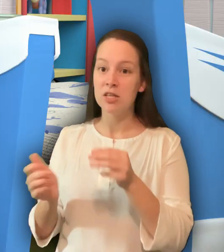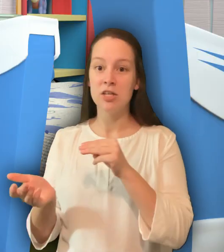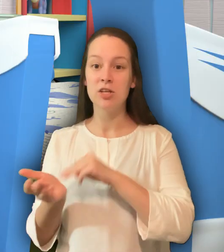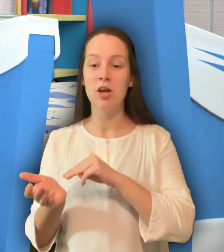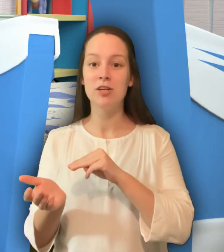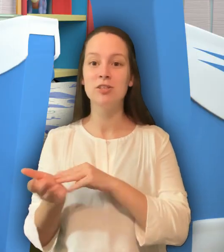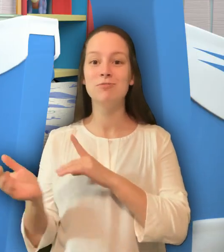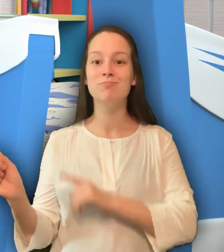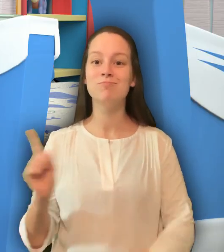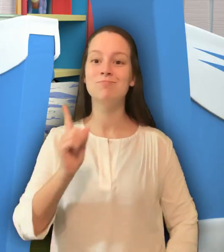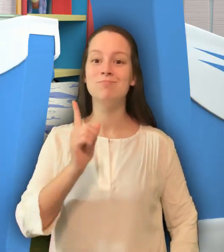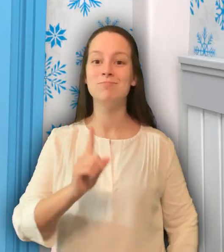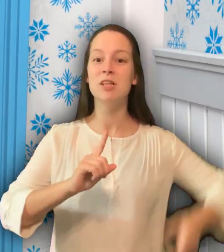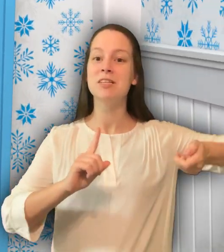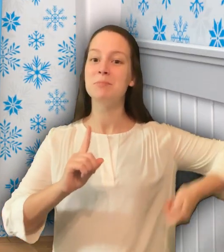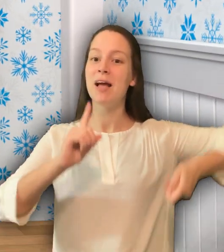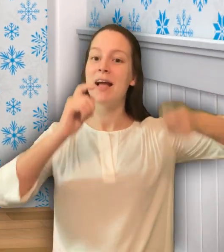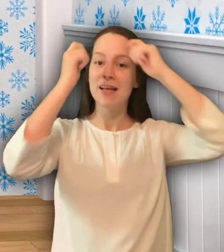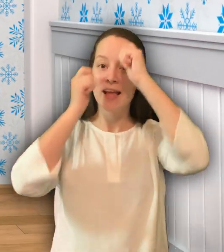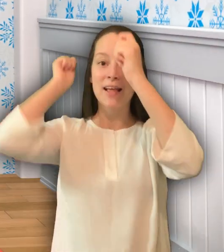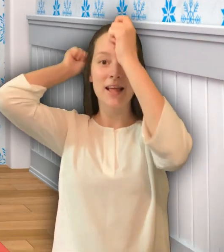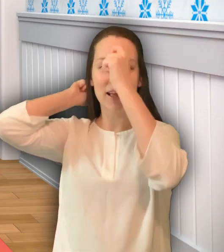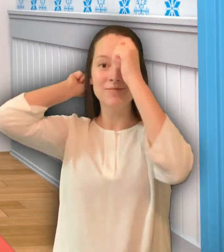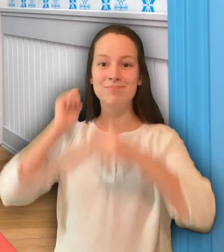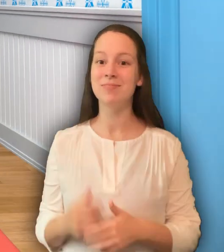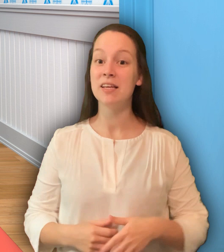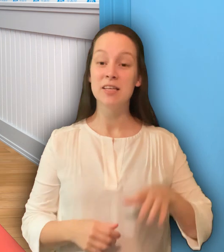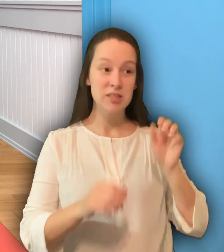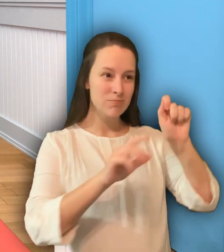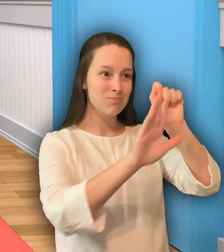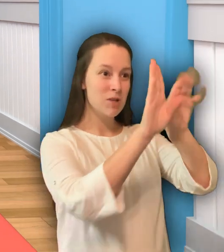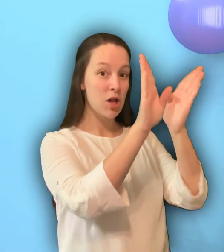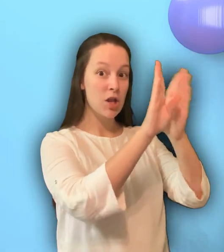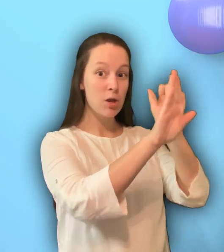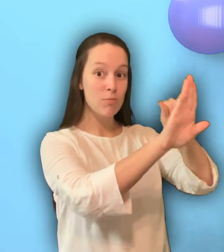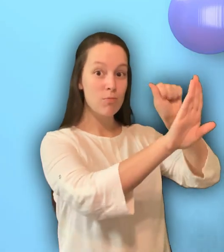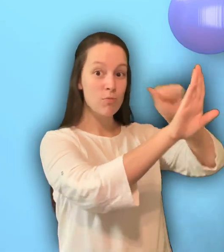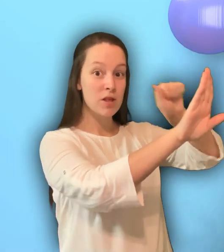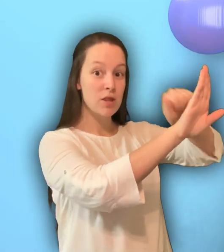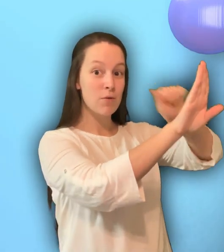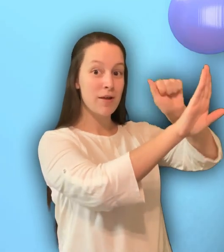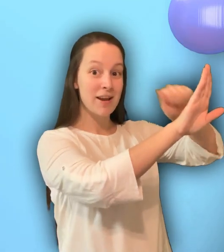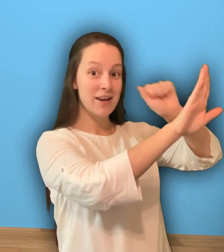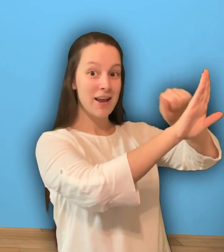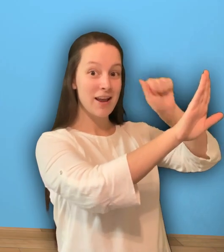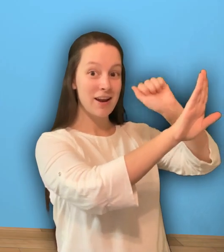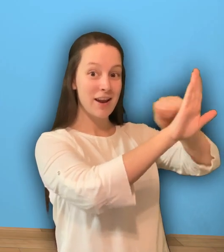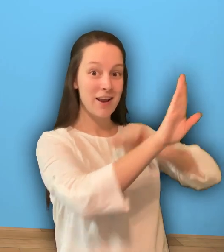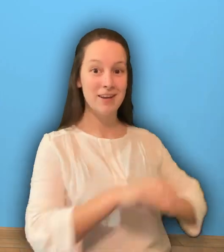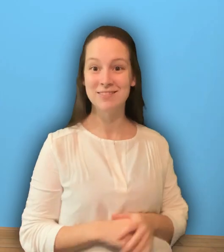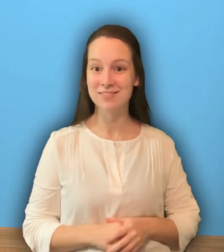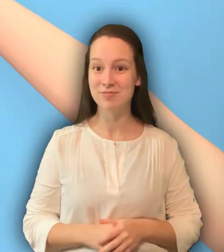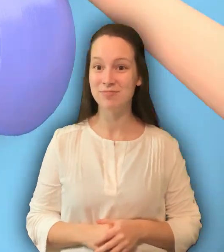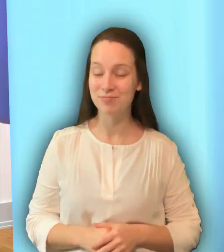quick The doctor came with his bag and his hat And he knocked on the door with a rat-a